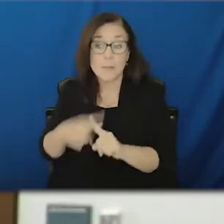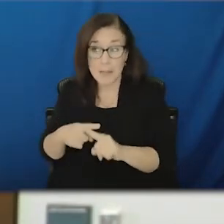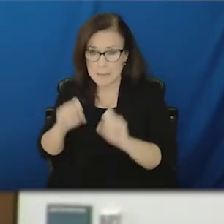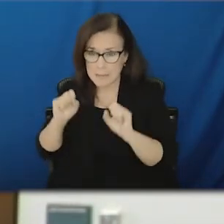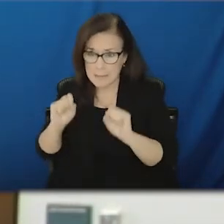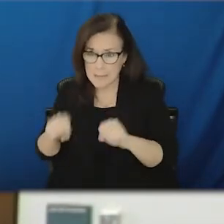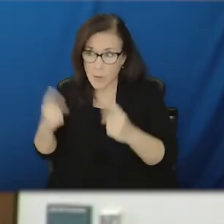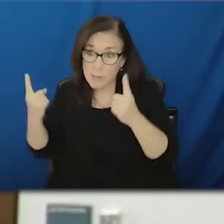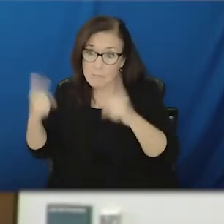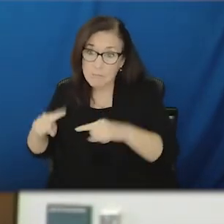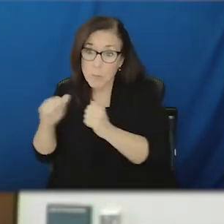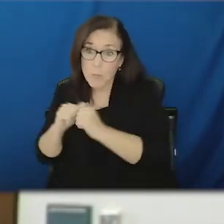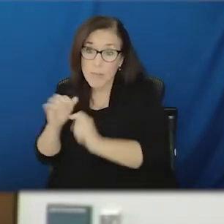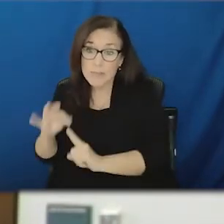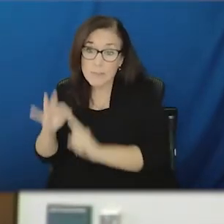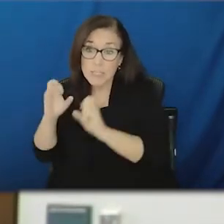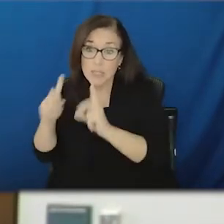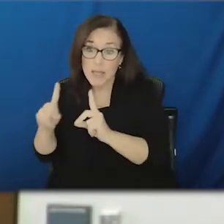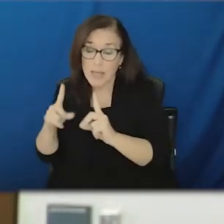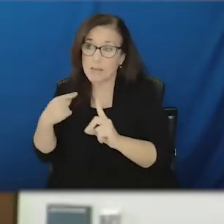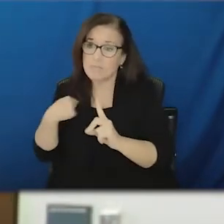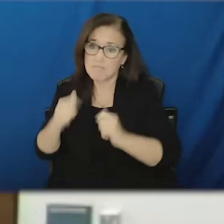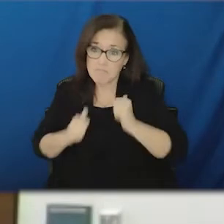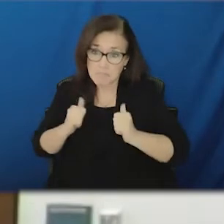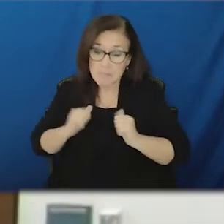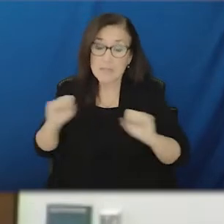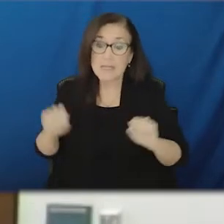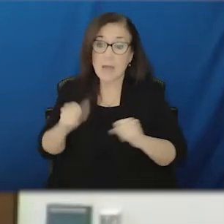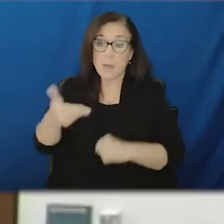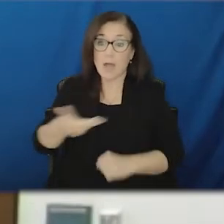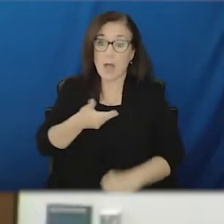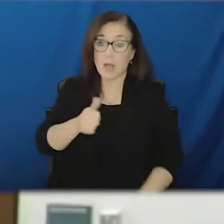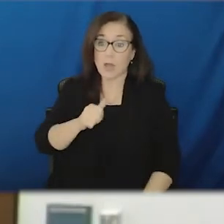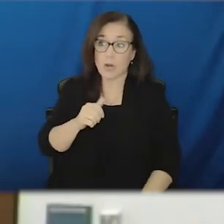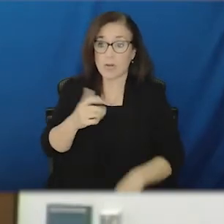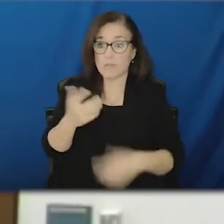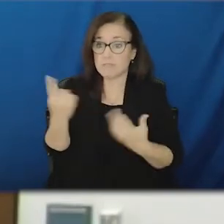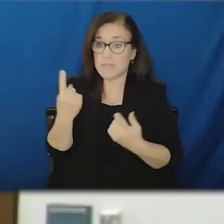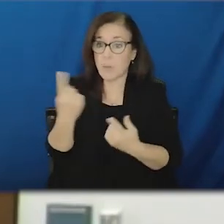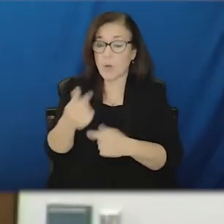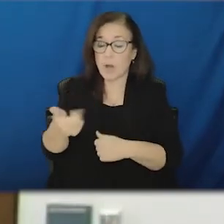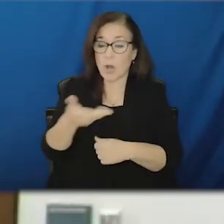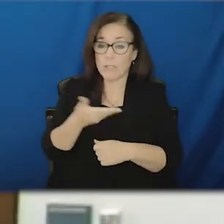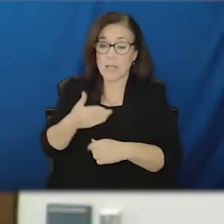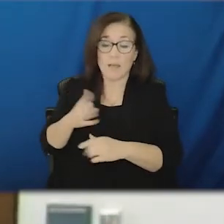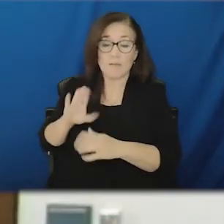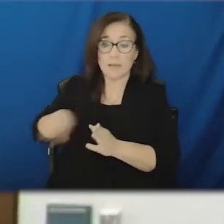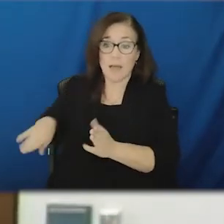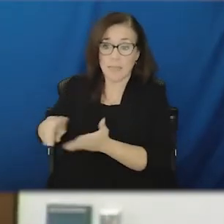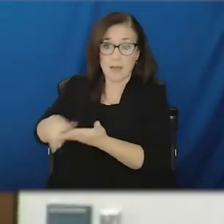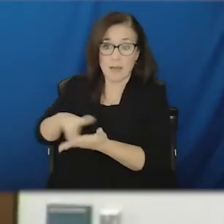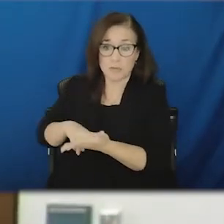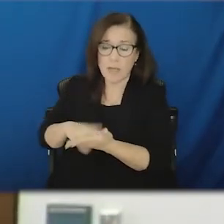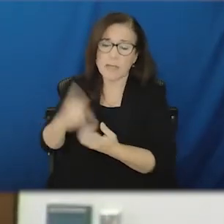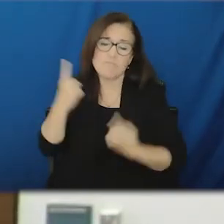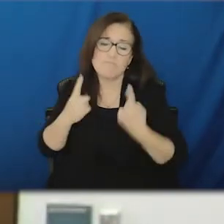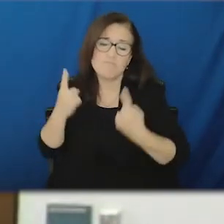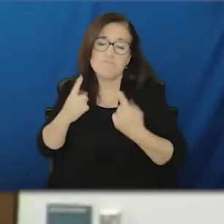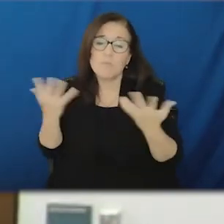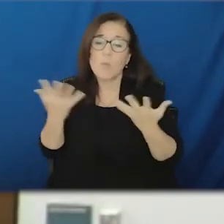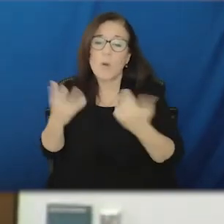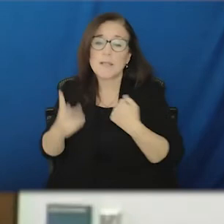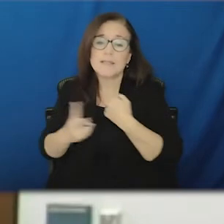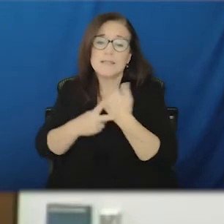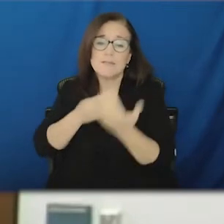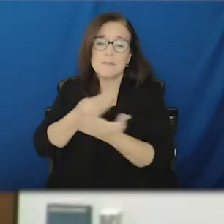ed, do that work ourselves. And so, and what kind of cost that would incur and what kind of savings we might gain from that.